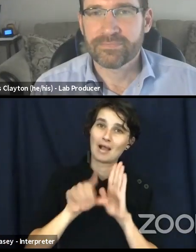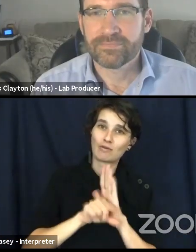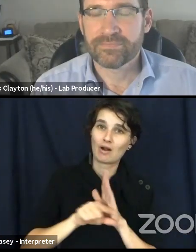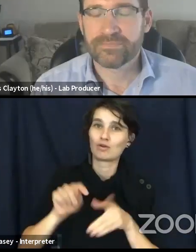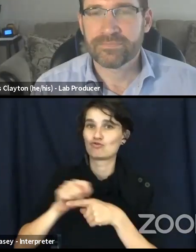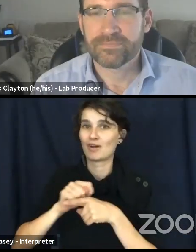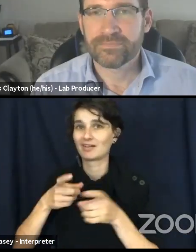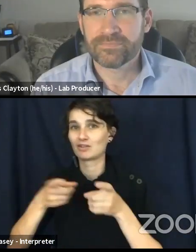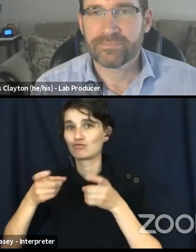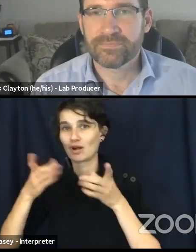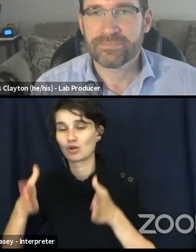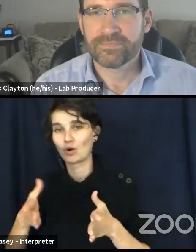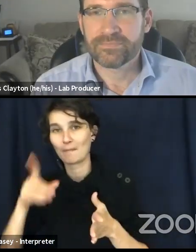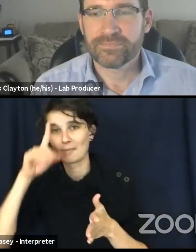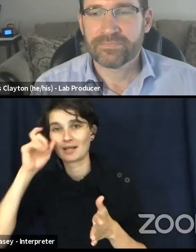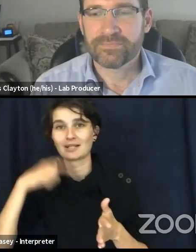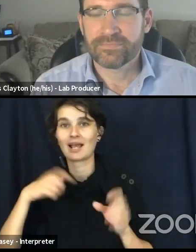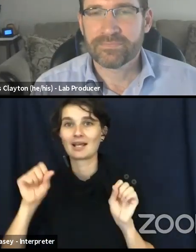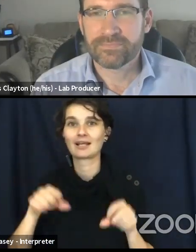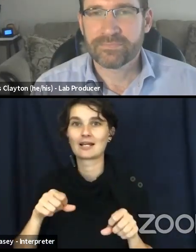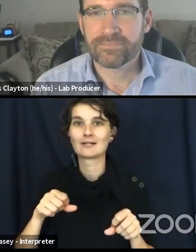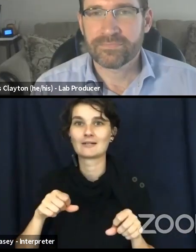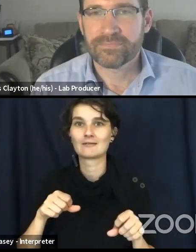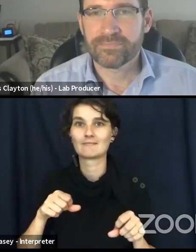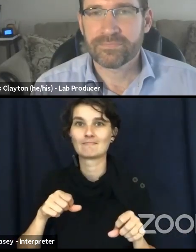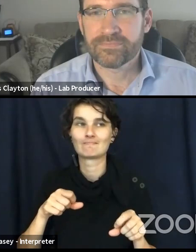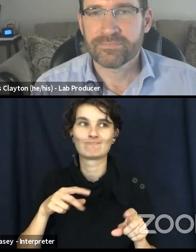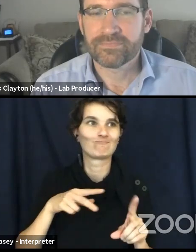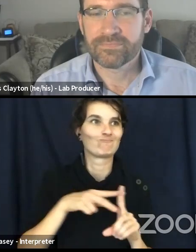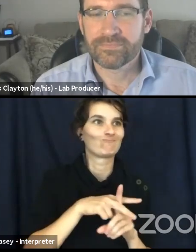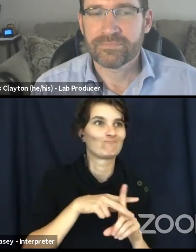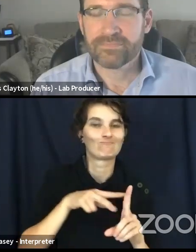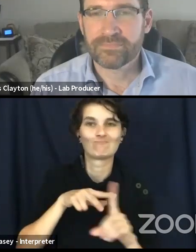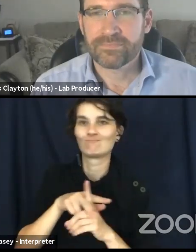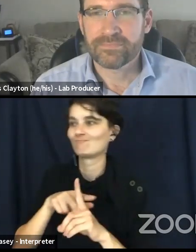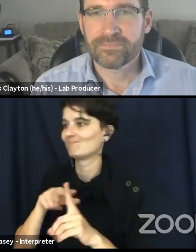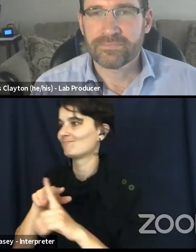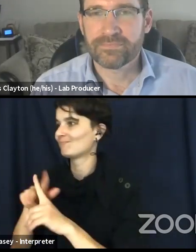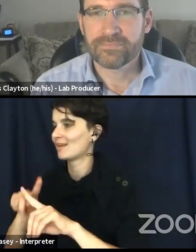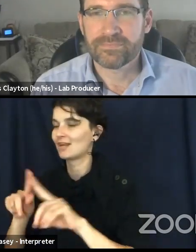of plug myself into different places